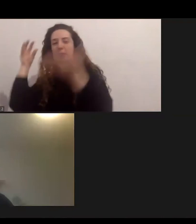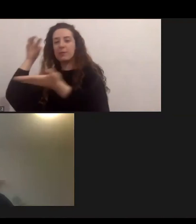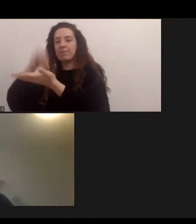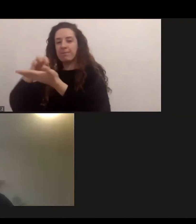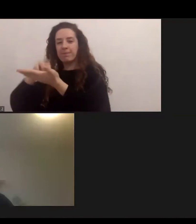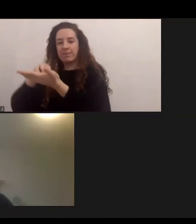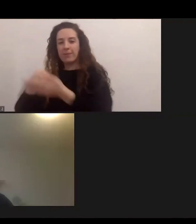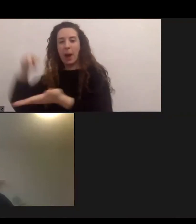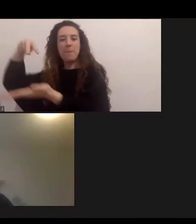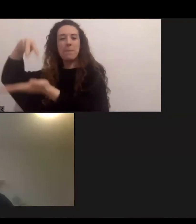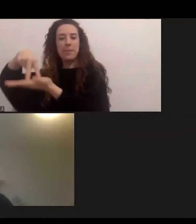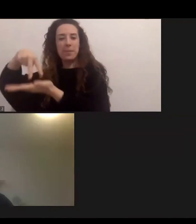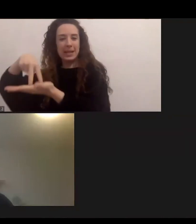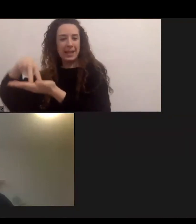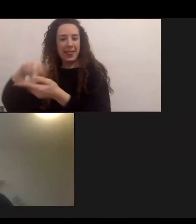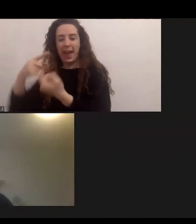very